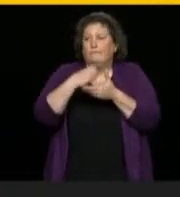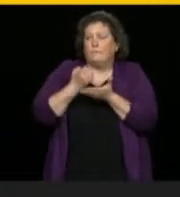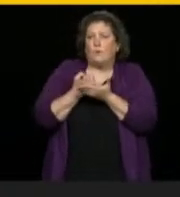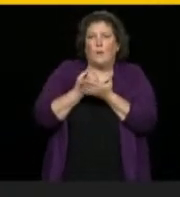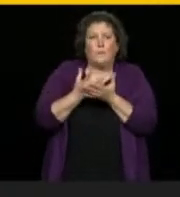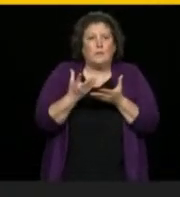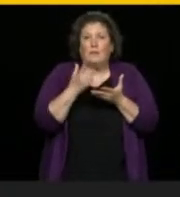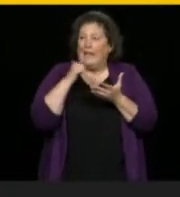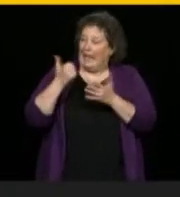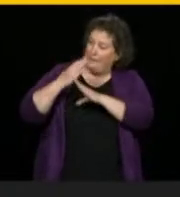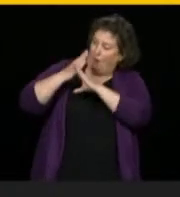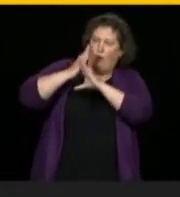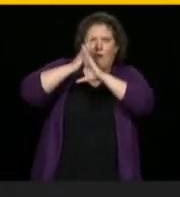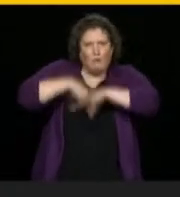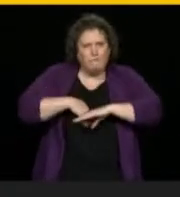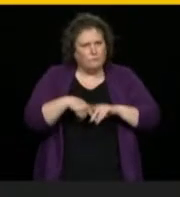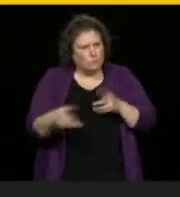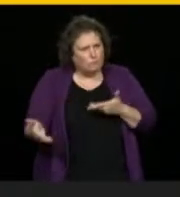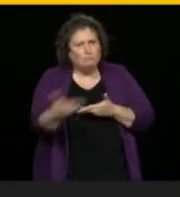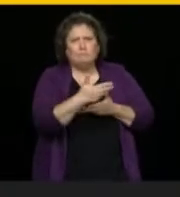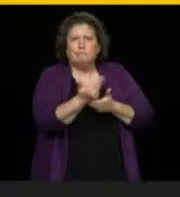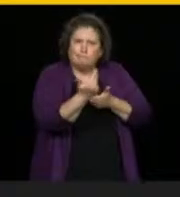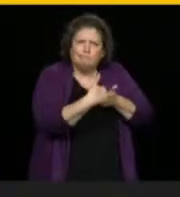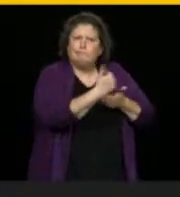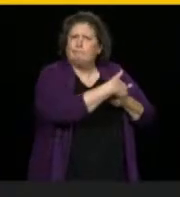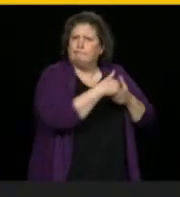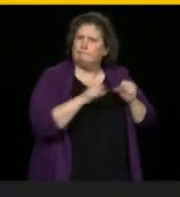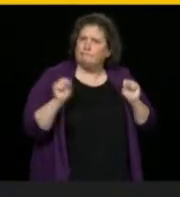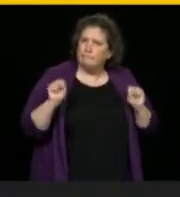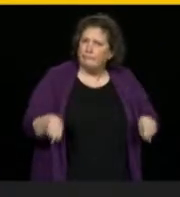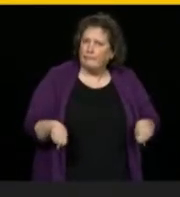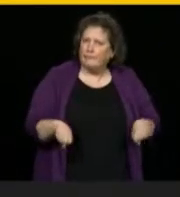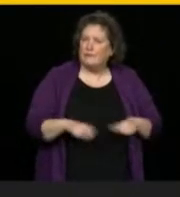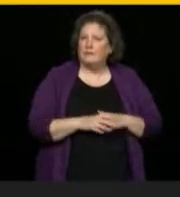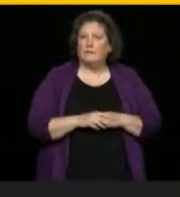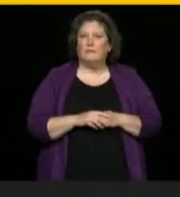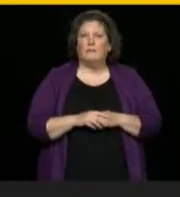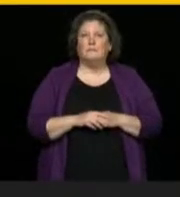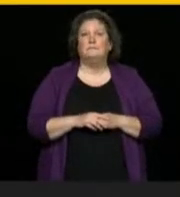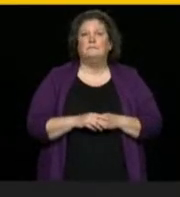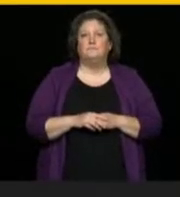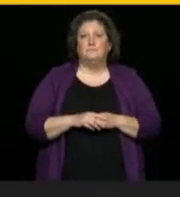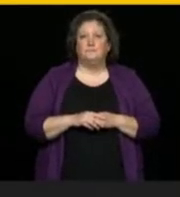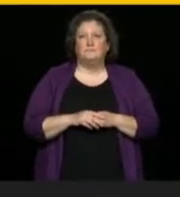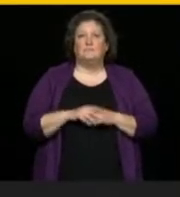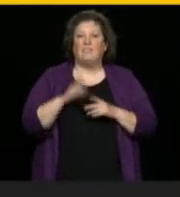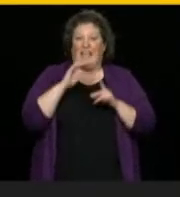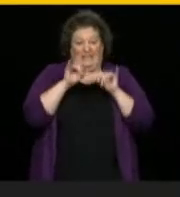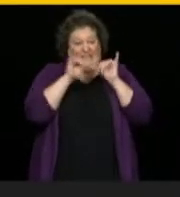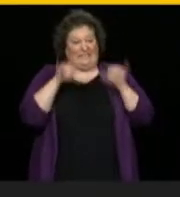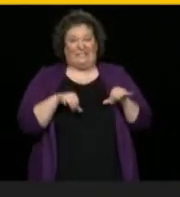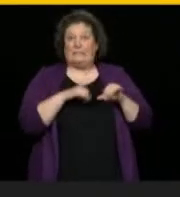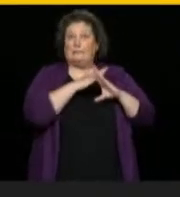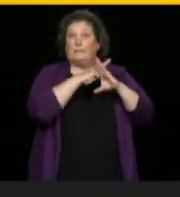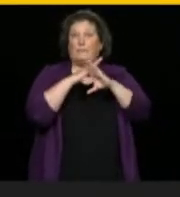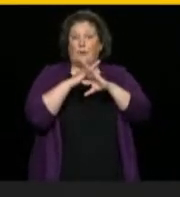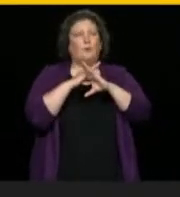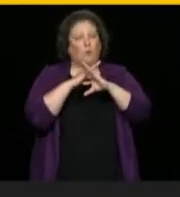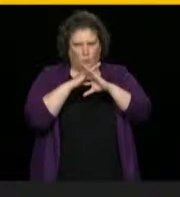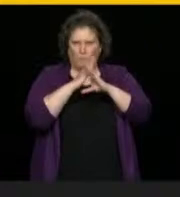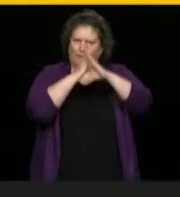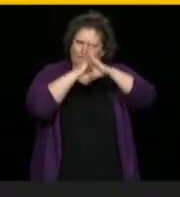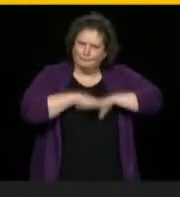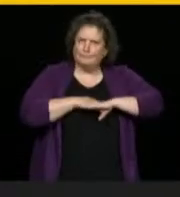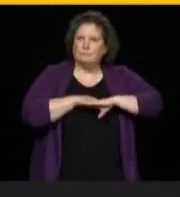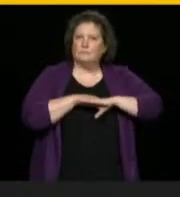systèmes. eliminate Nous allons toujours faire plus these pour les barriers Canadiens in our vulnérables system. parce que c'est la We will bonne always chose à do more faire, for vulnerable mais aussi Canadians parce que because c'est it la is the chose right thing